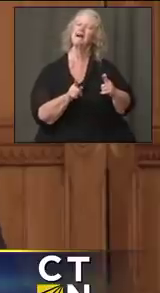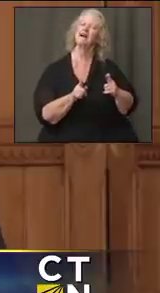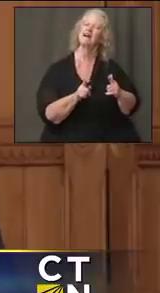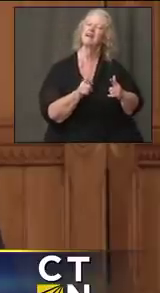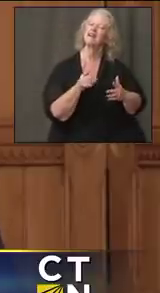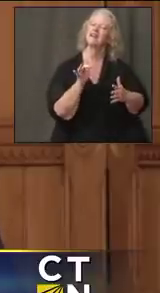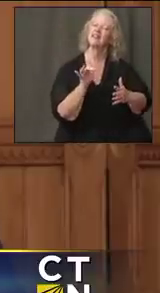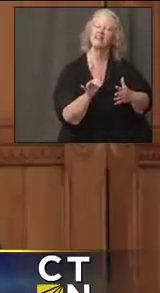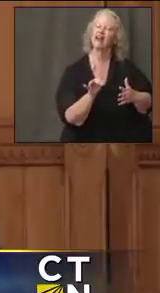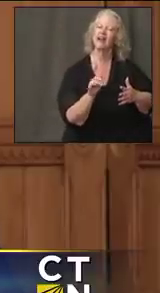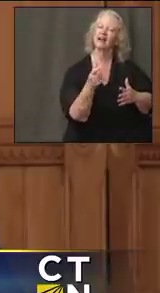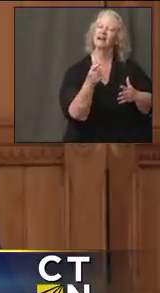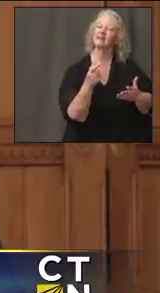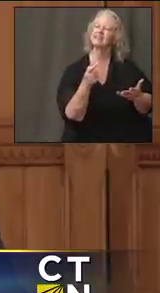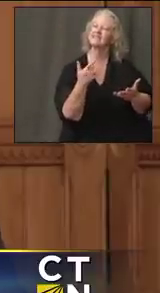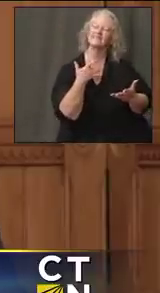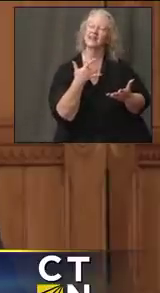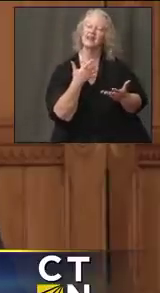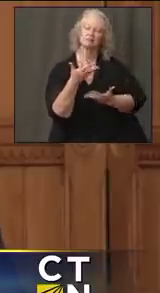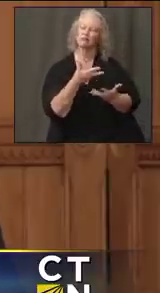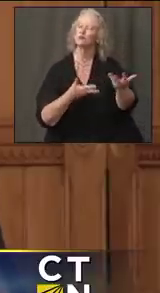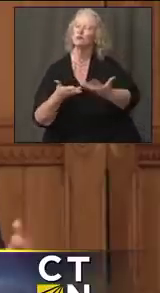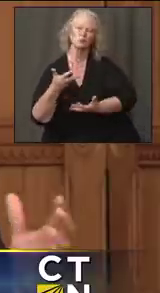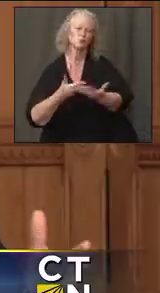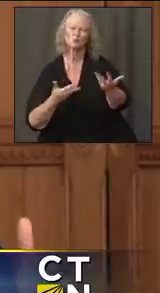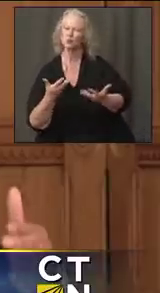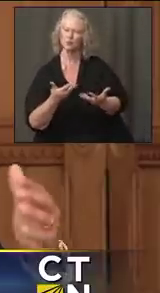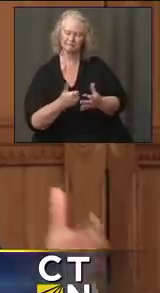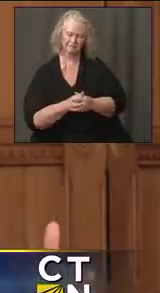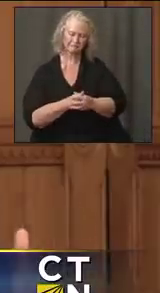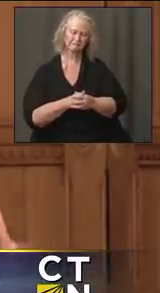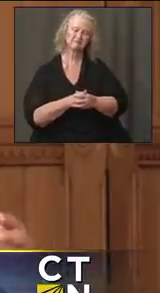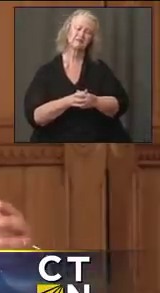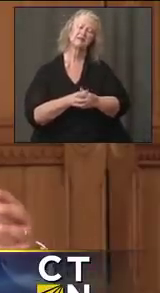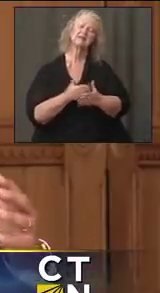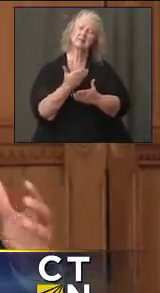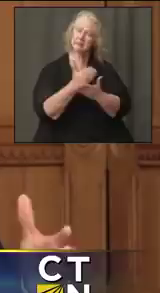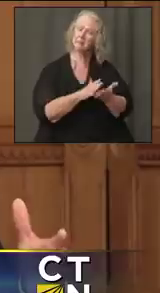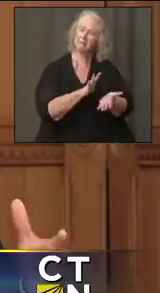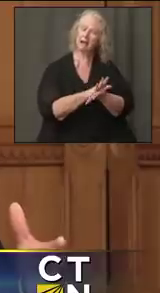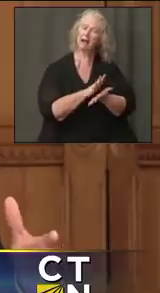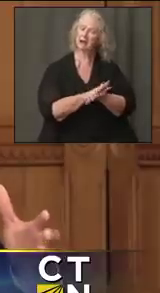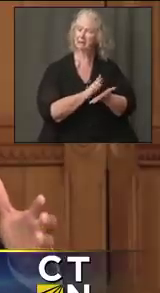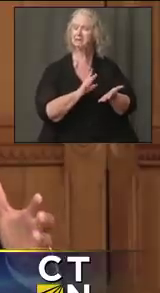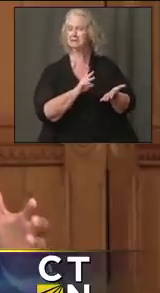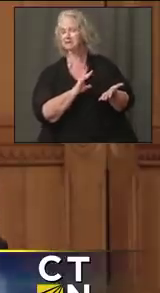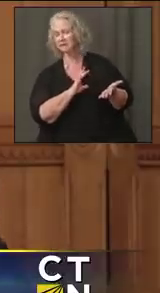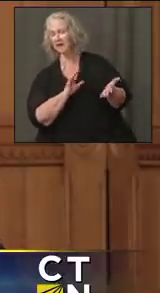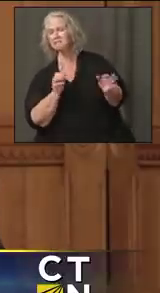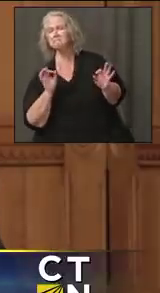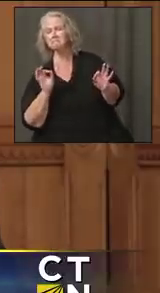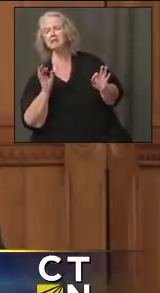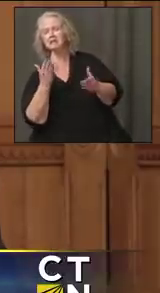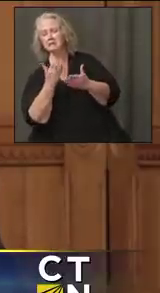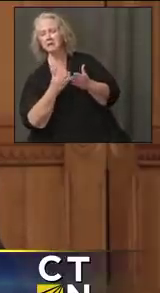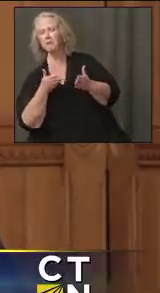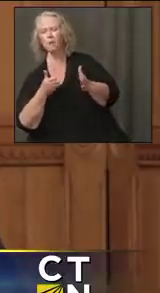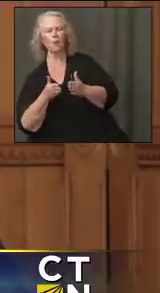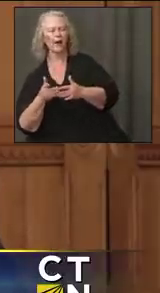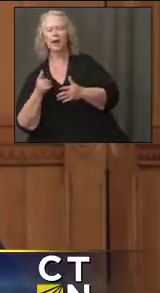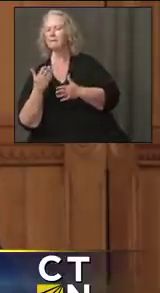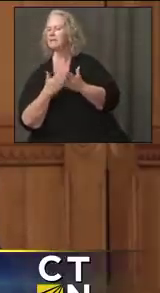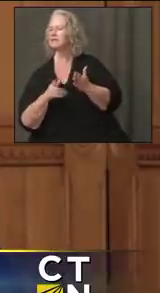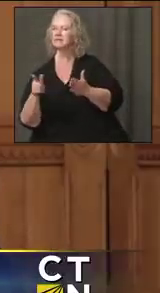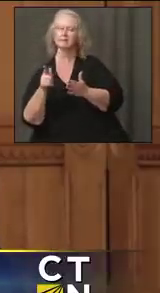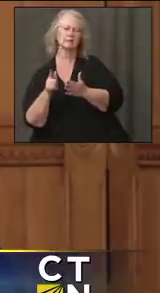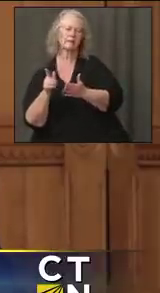prevented the socialization that they needed. In some cases, academically it worked fine without too many hiccups. In other cases, it was sporadic and it